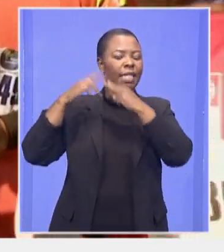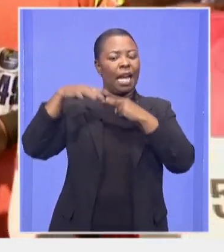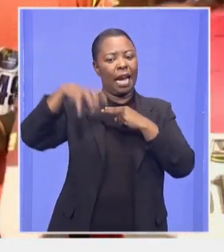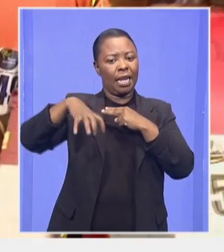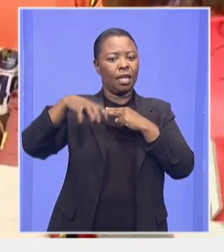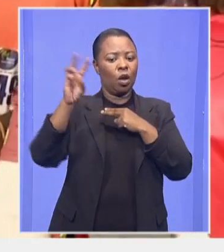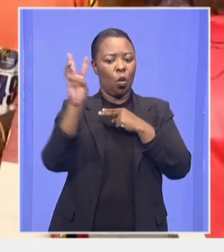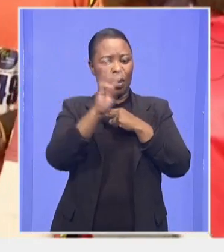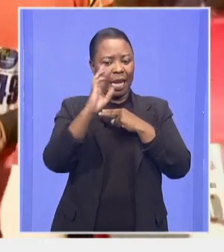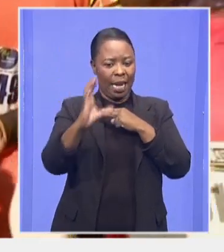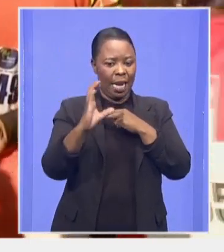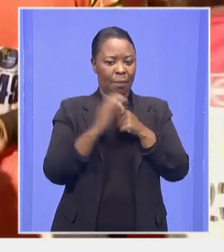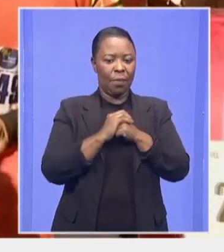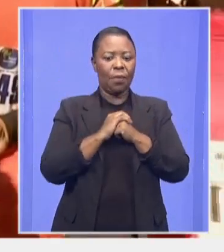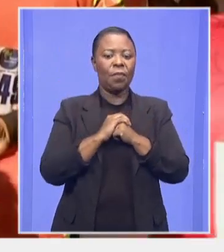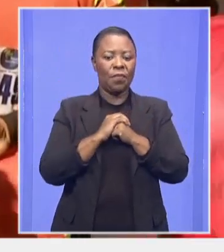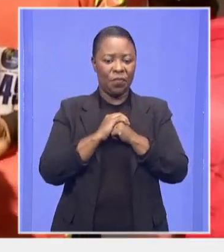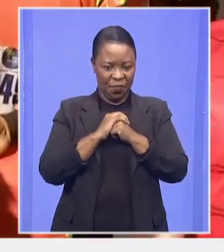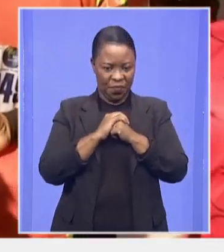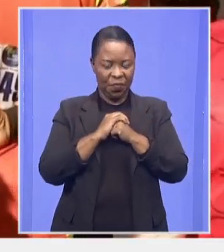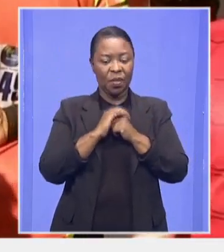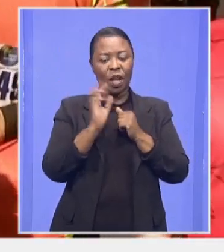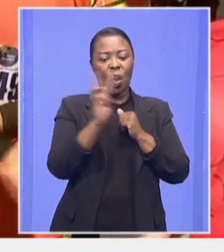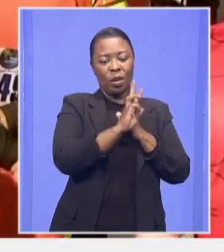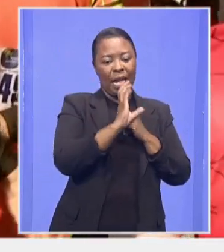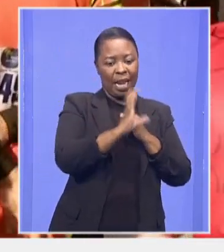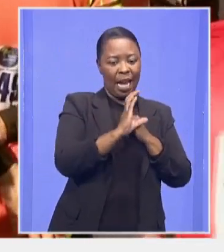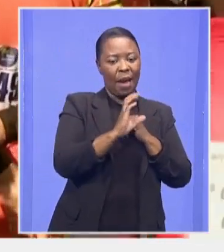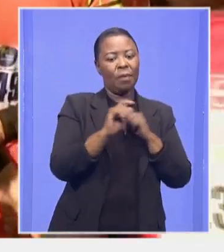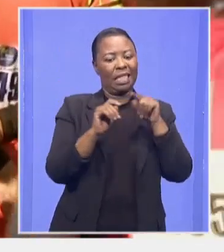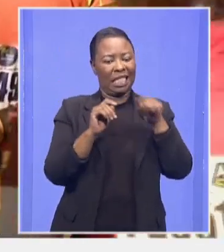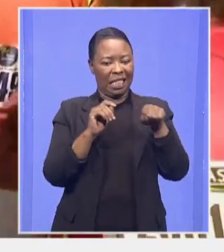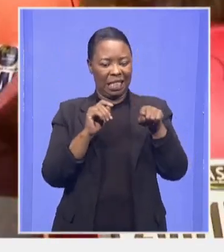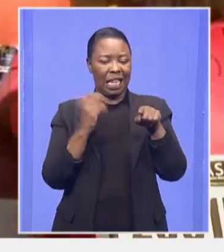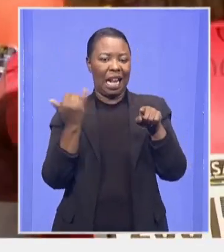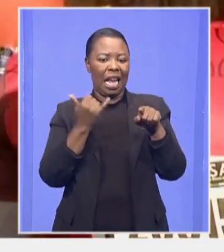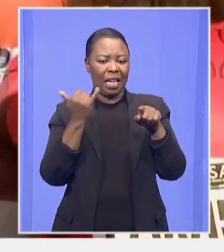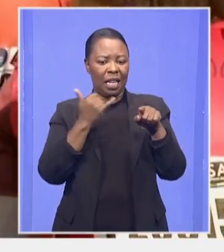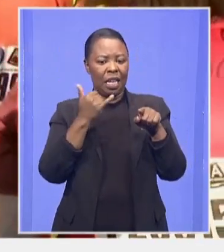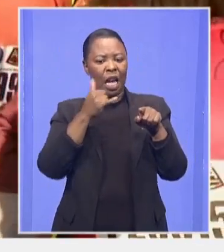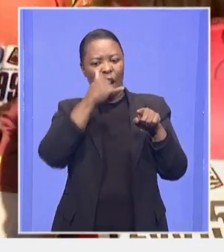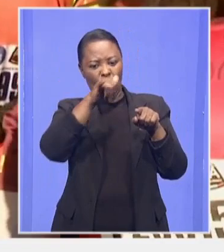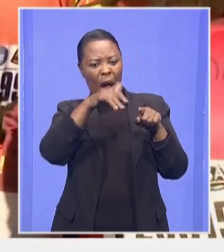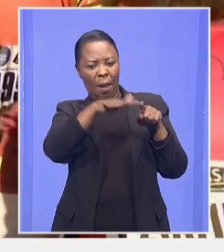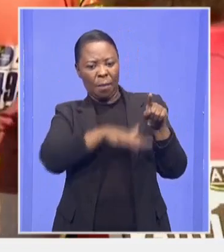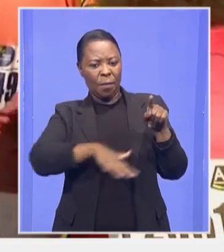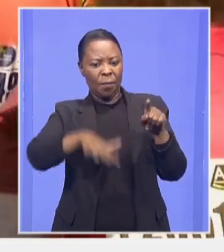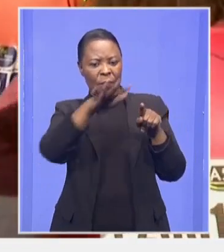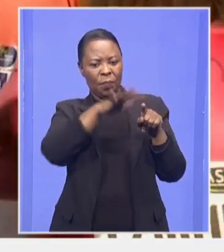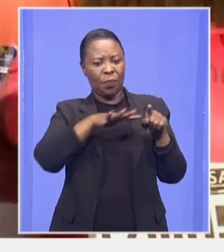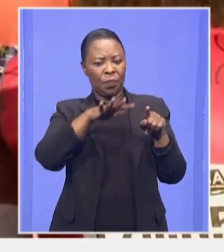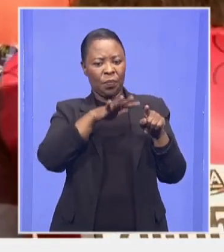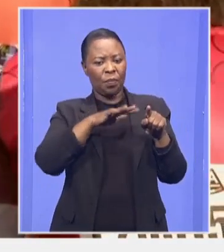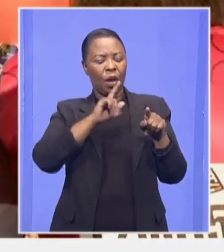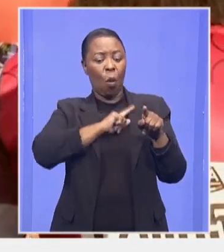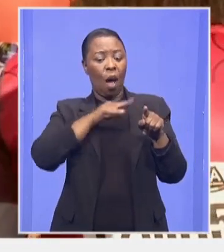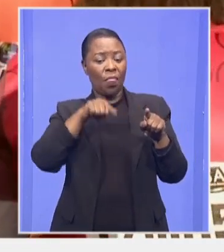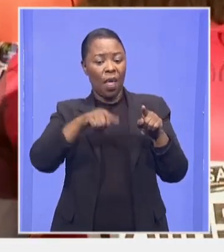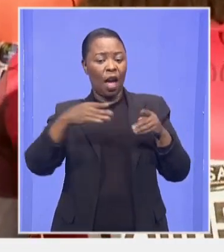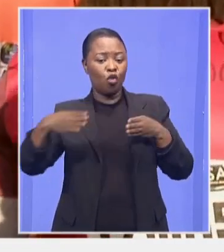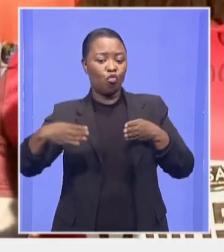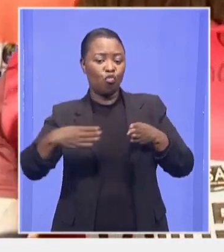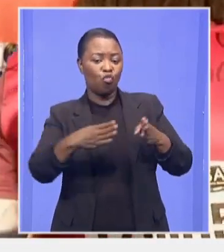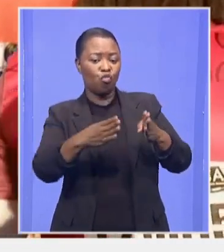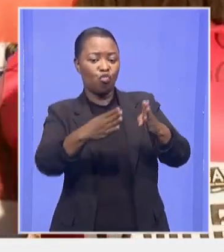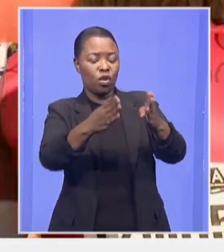help but wonder if Western Cape is like a crime scene as you are reading through that route that these